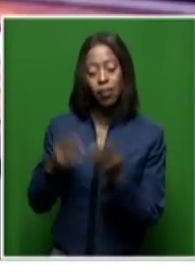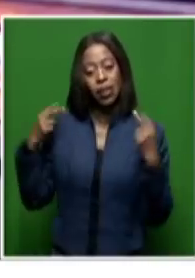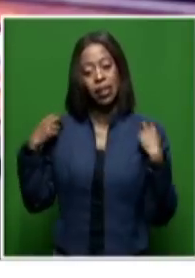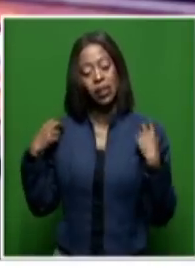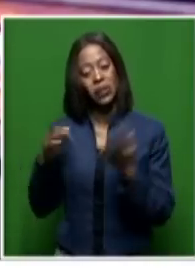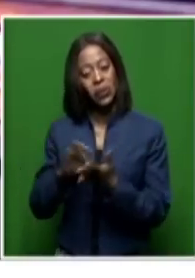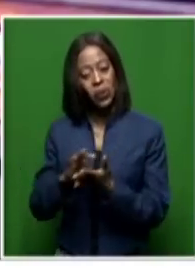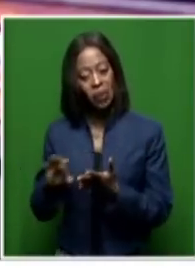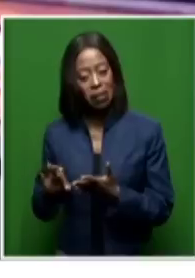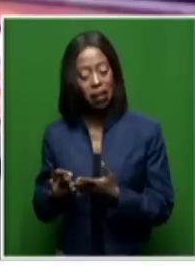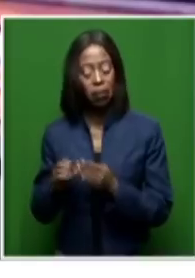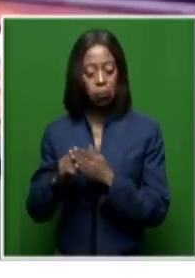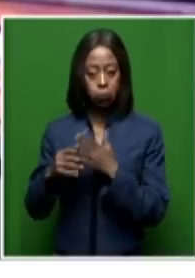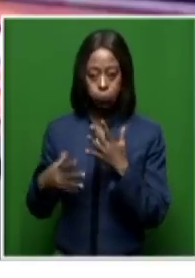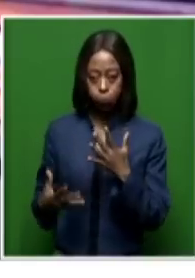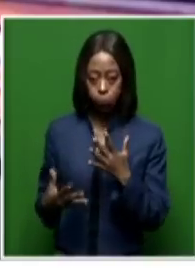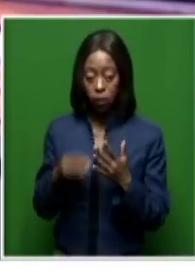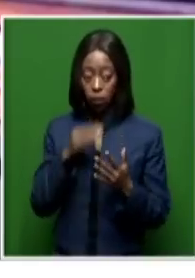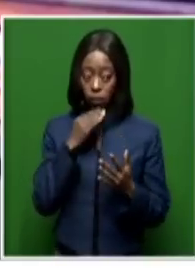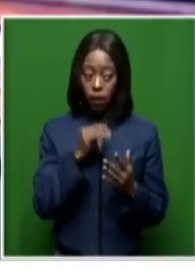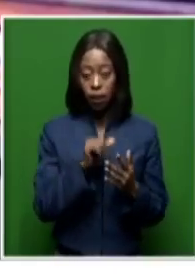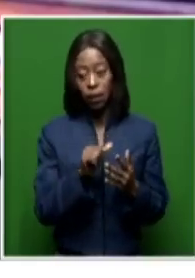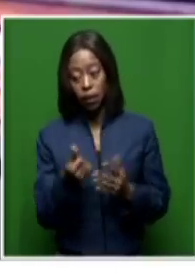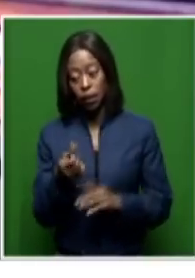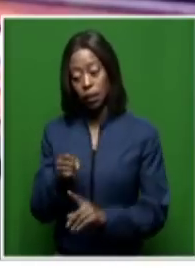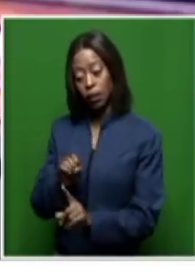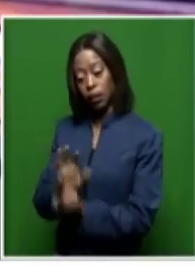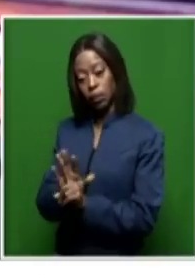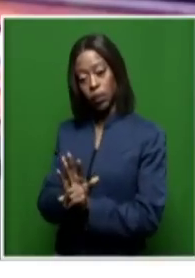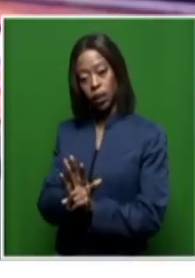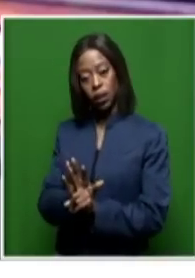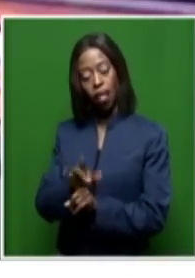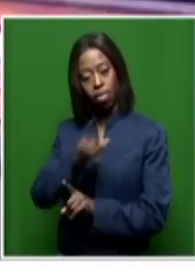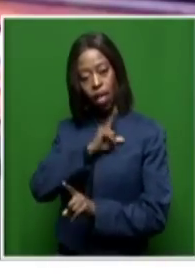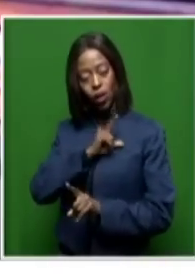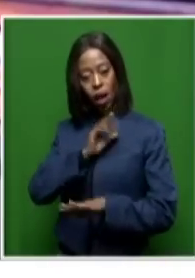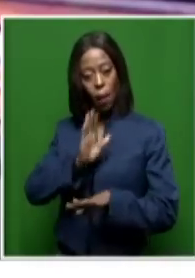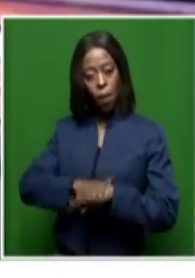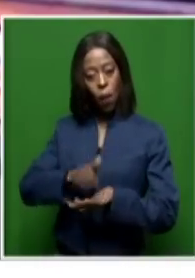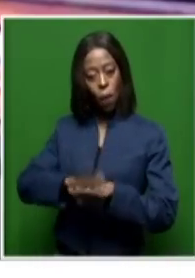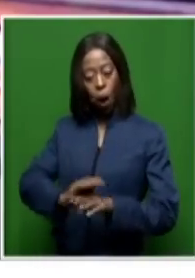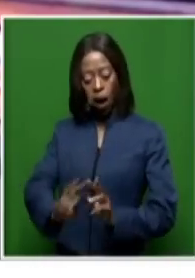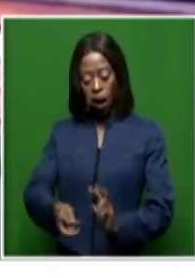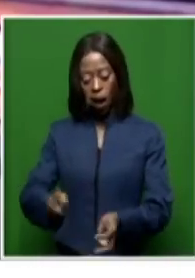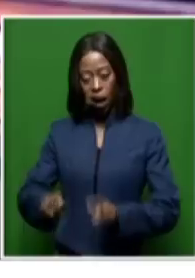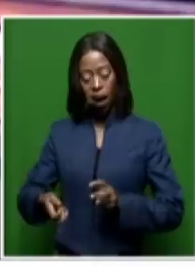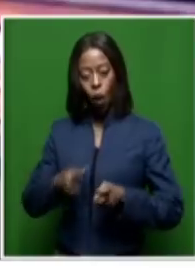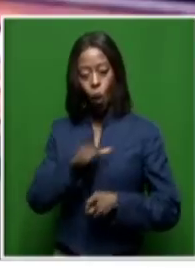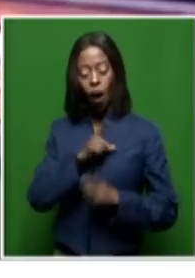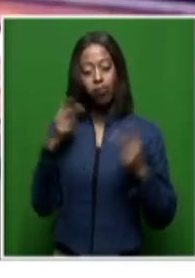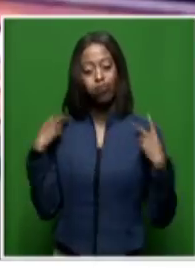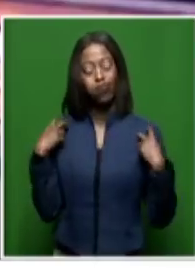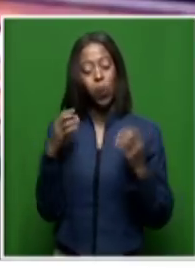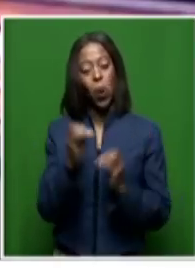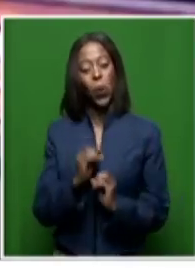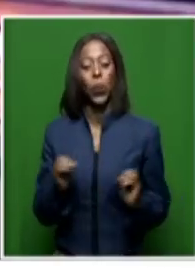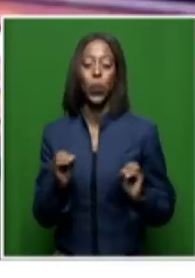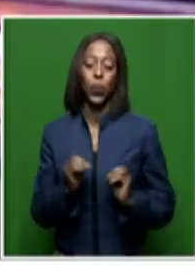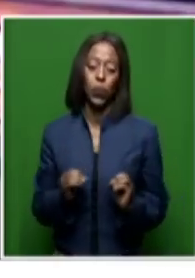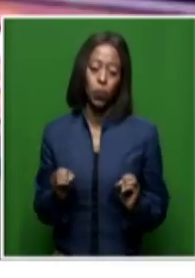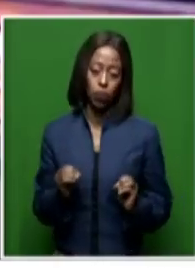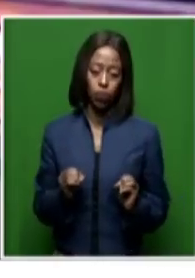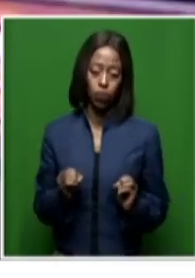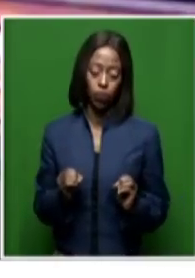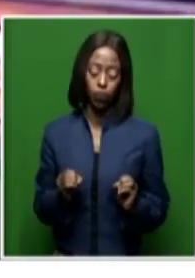all of that affected the further vandalism of the rail infrastructure, which has been battered over